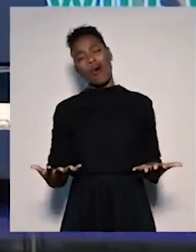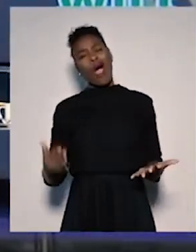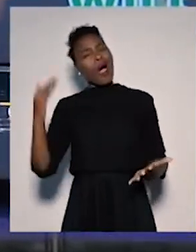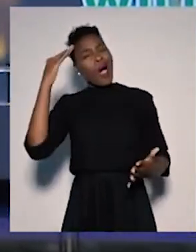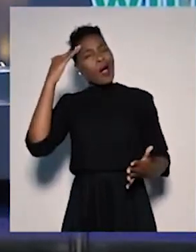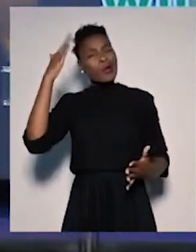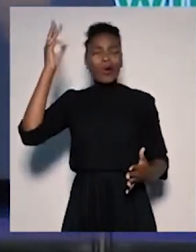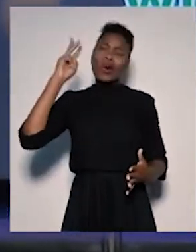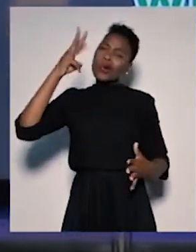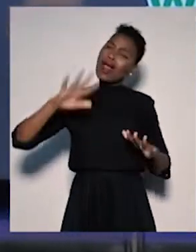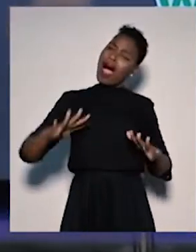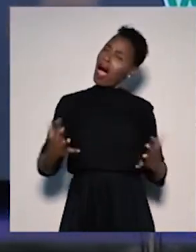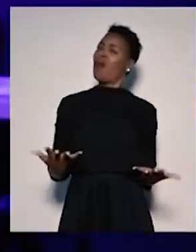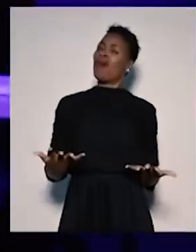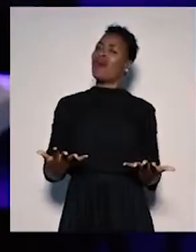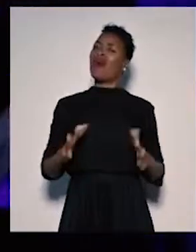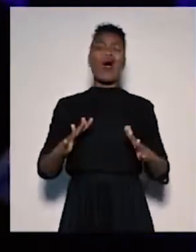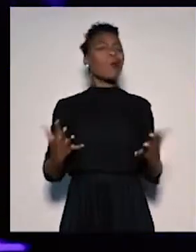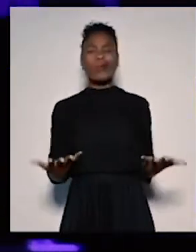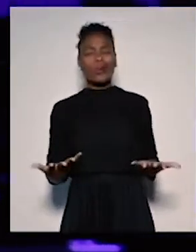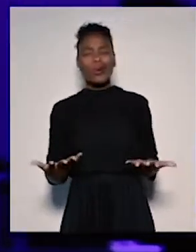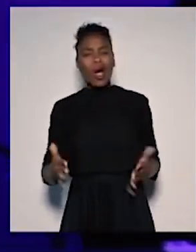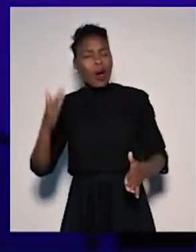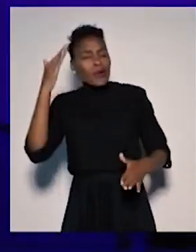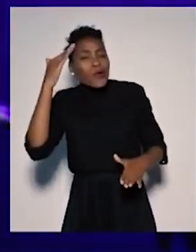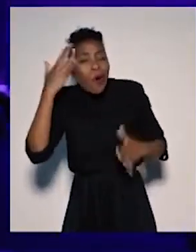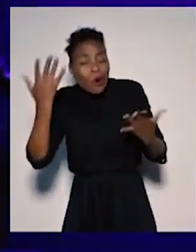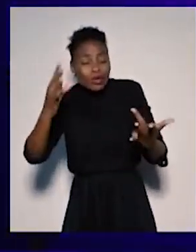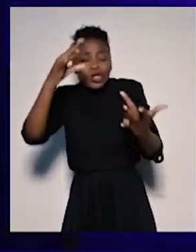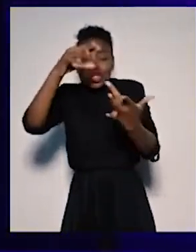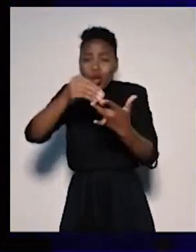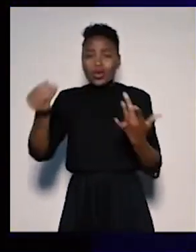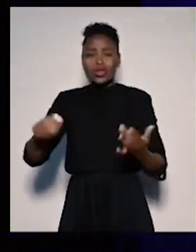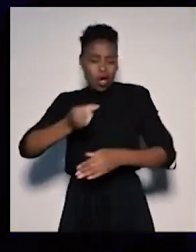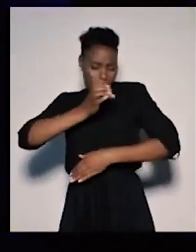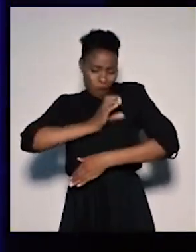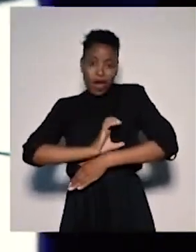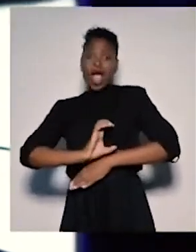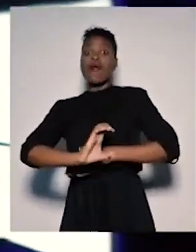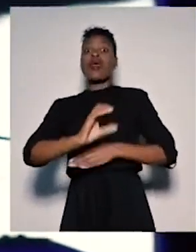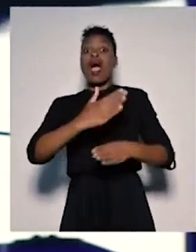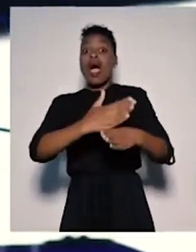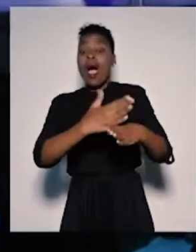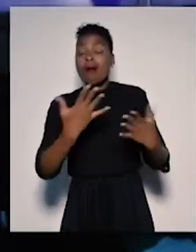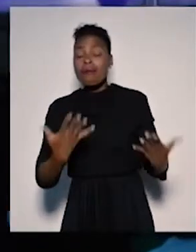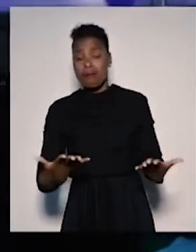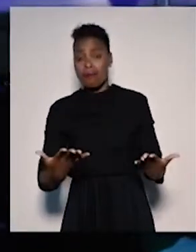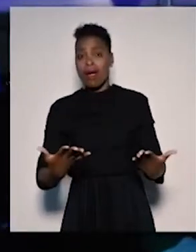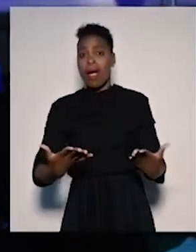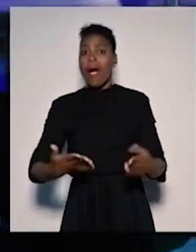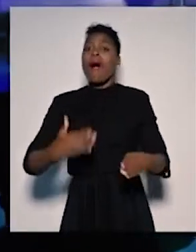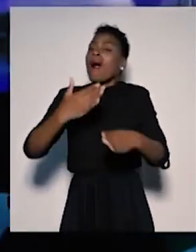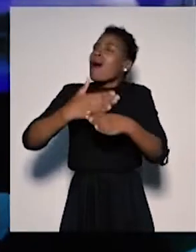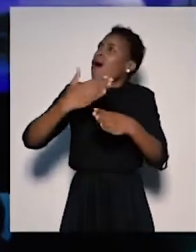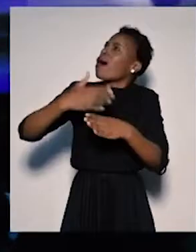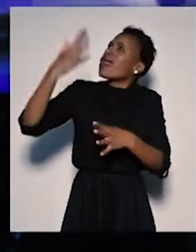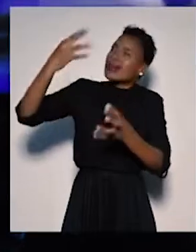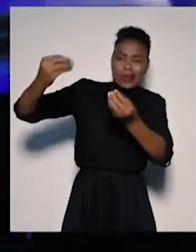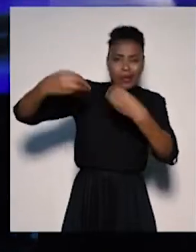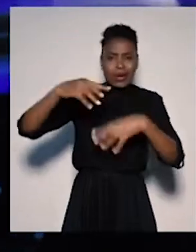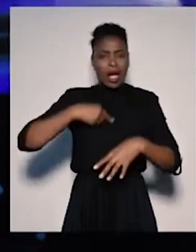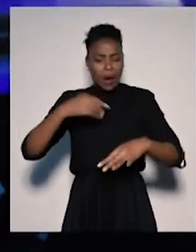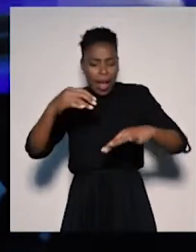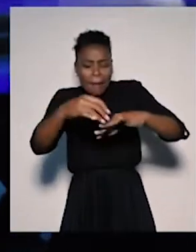will for my life? How do I know the choice of career? To know that this is the career that God has for me. When I